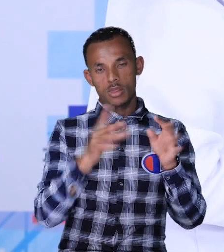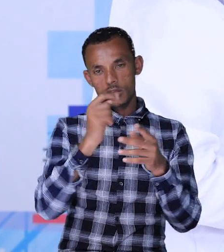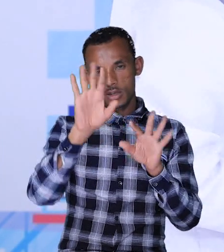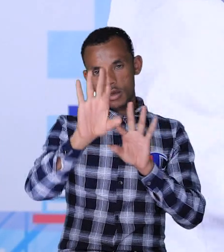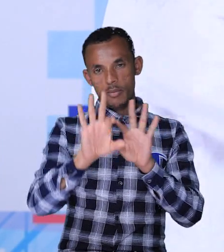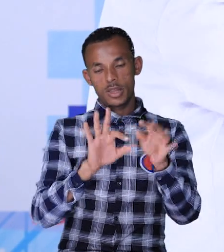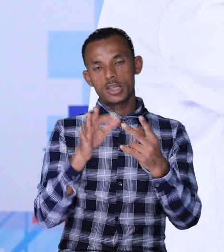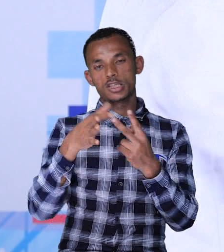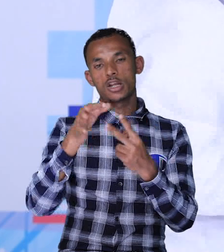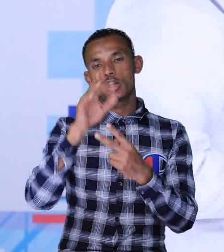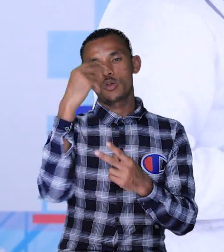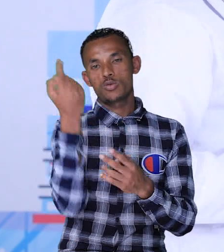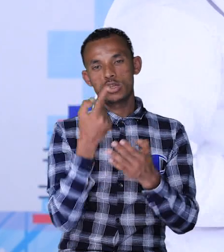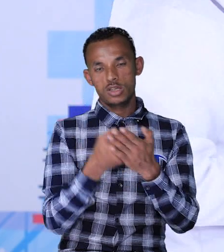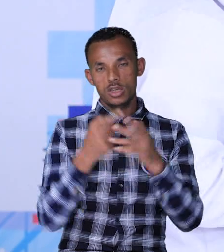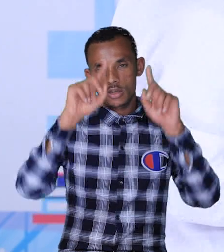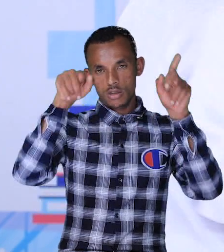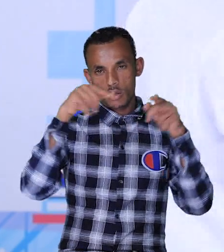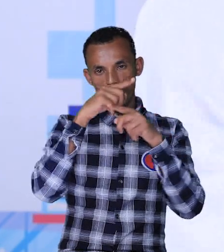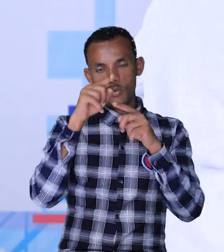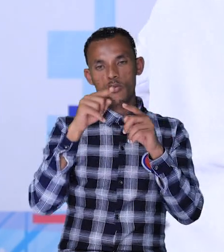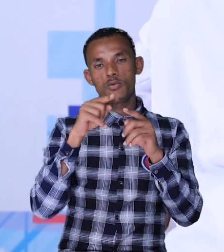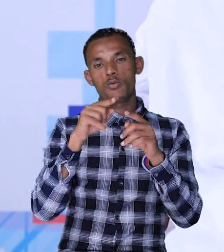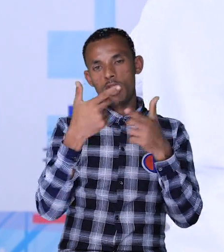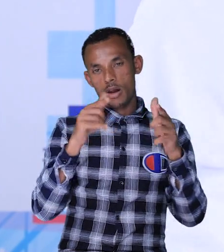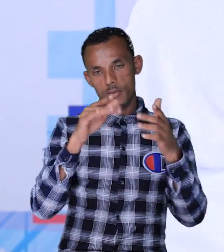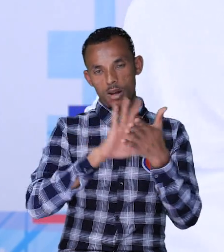samples selected using this table of random number are